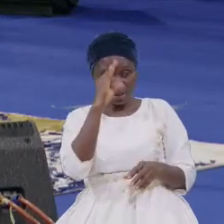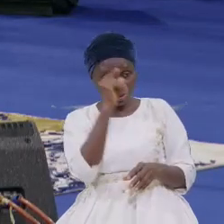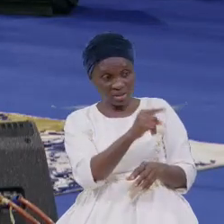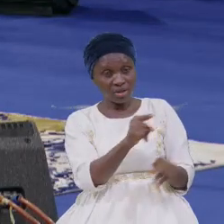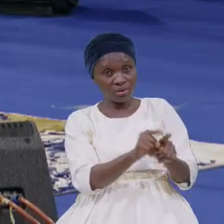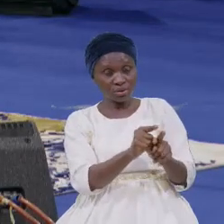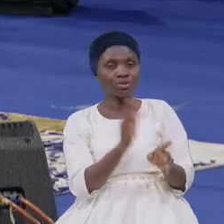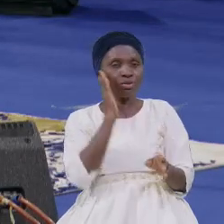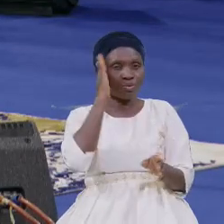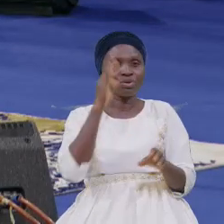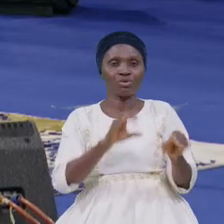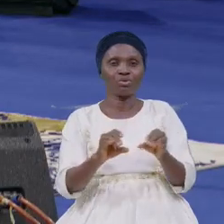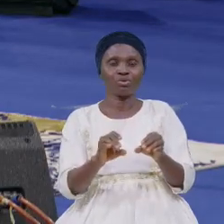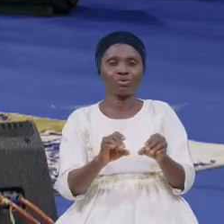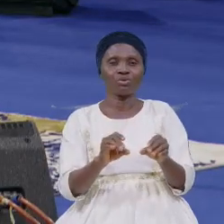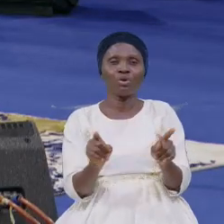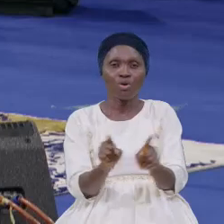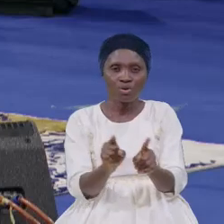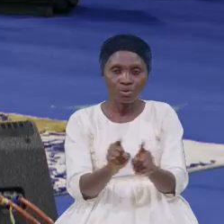do also.